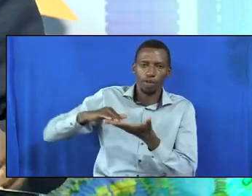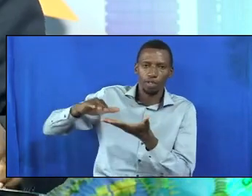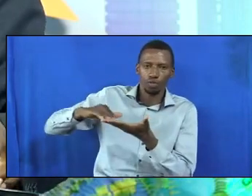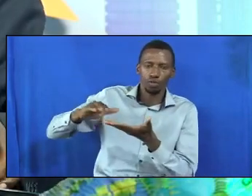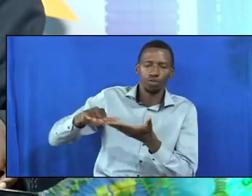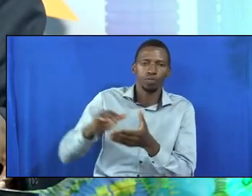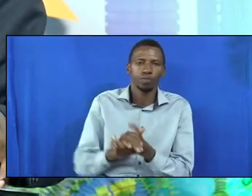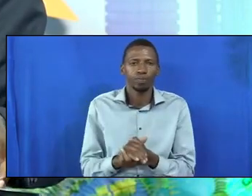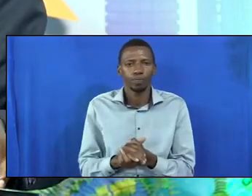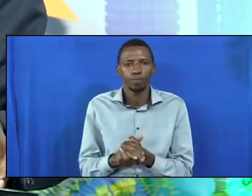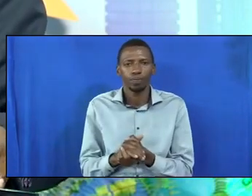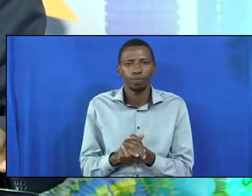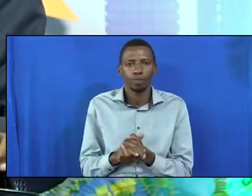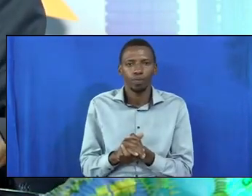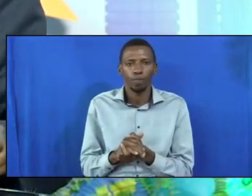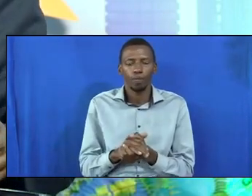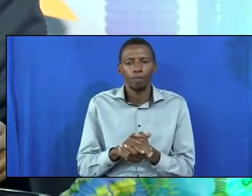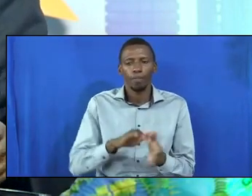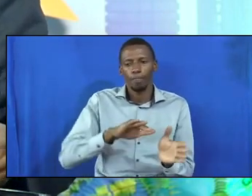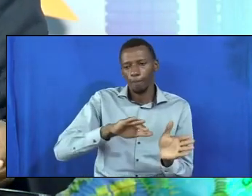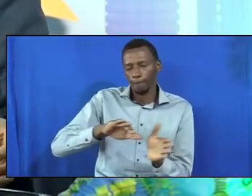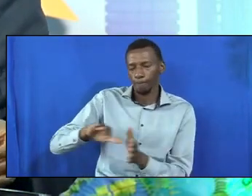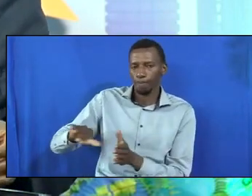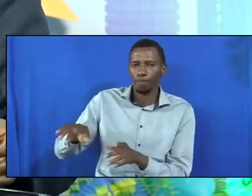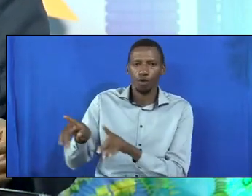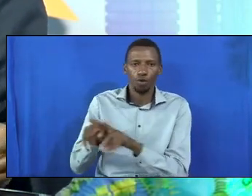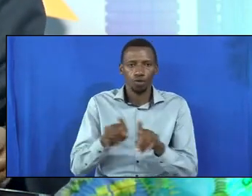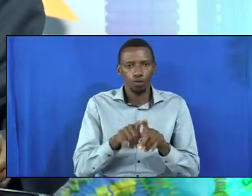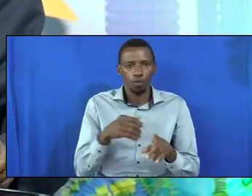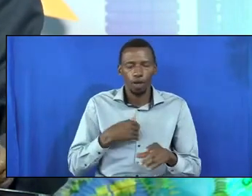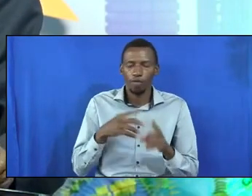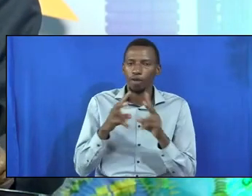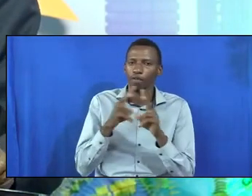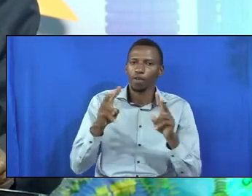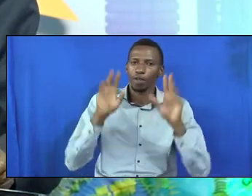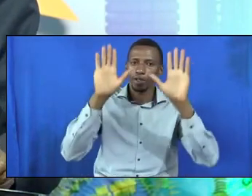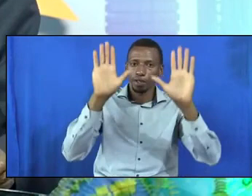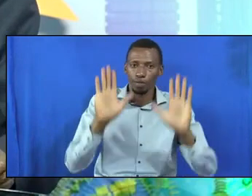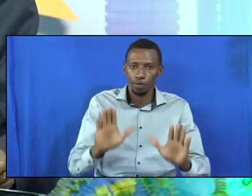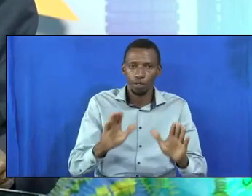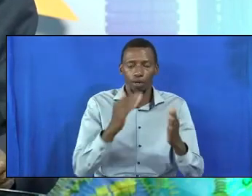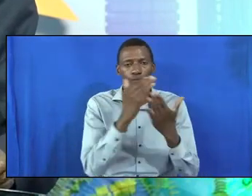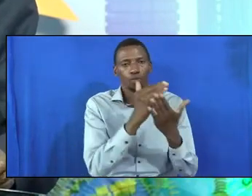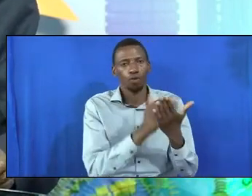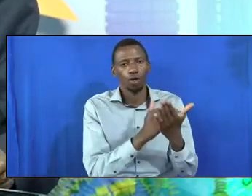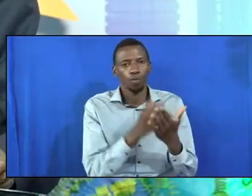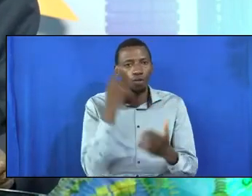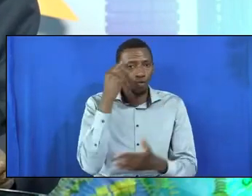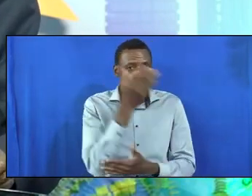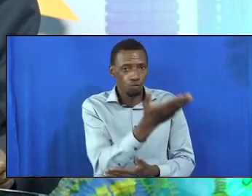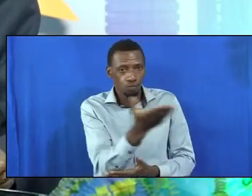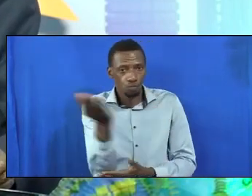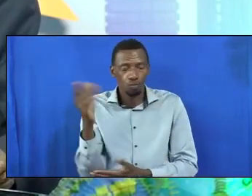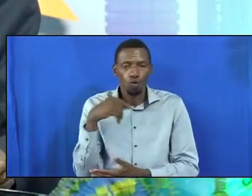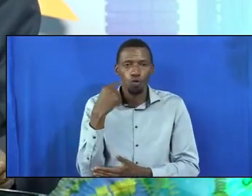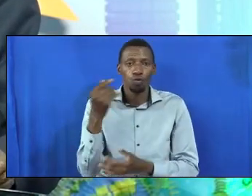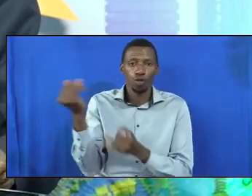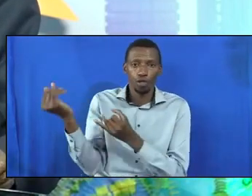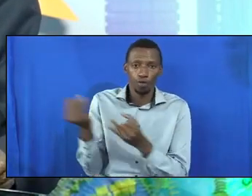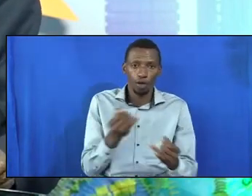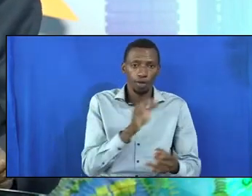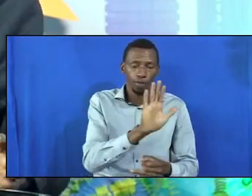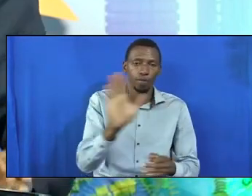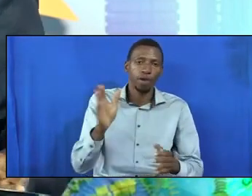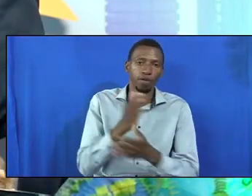Now, there was a very important program. Those ones who are inviting friends, we encourage that we invite